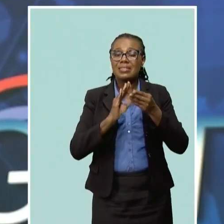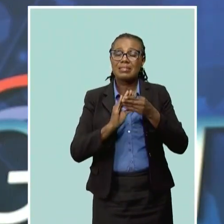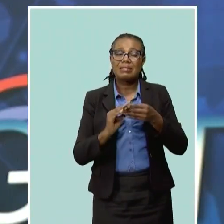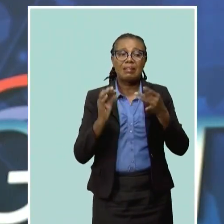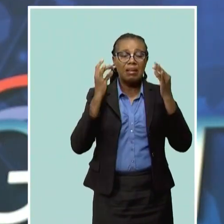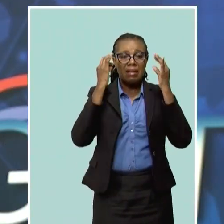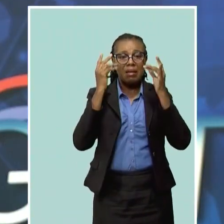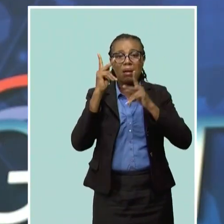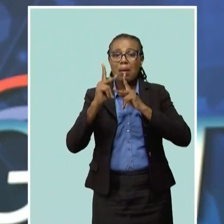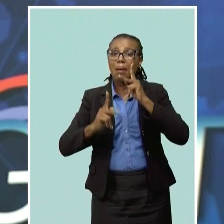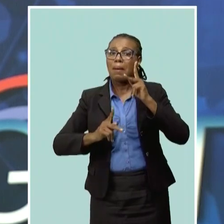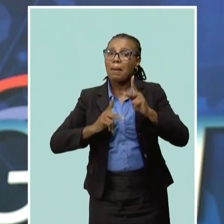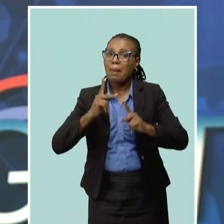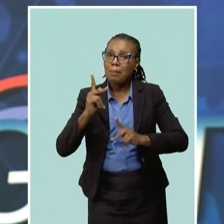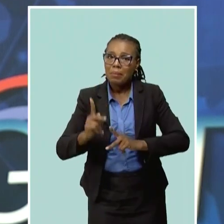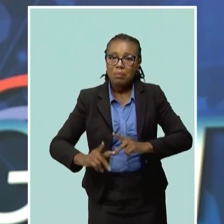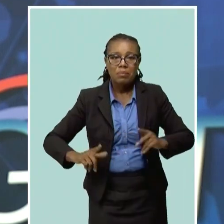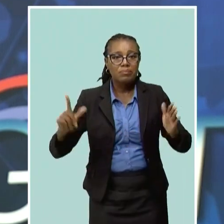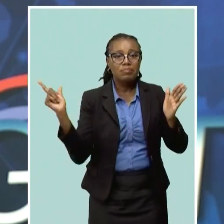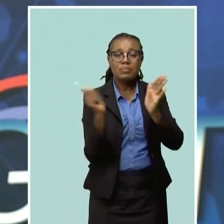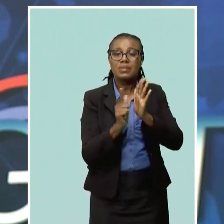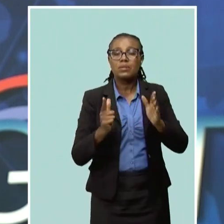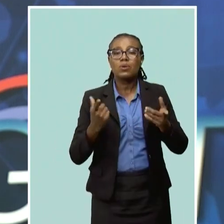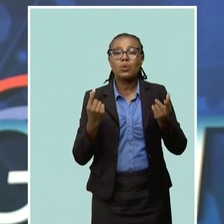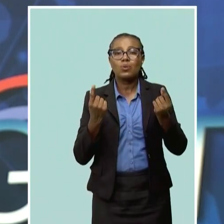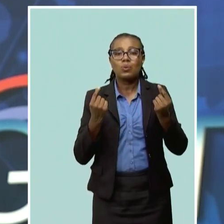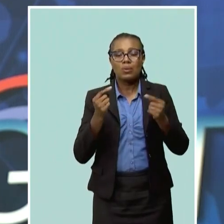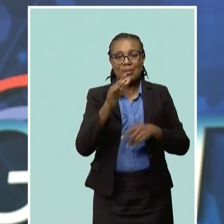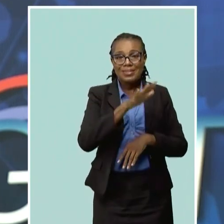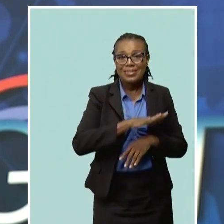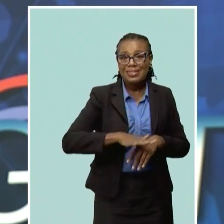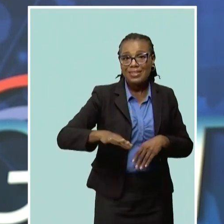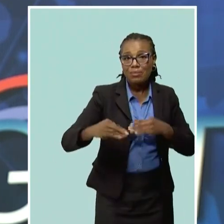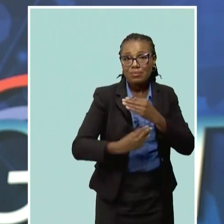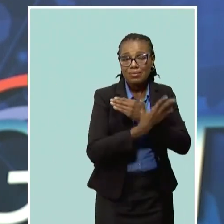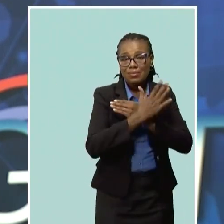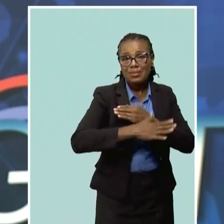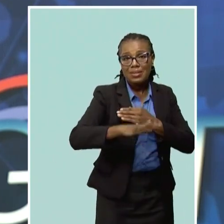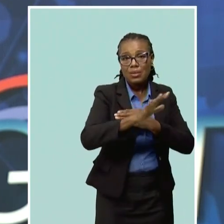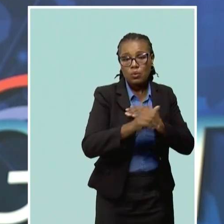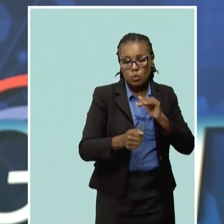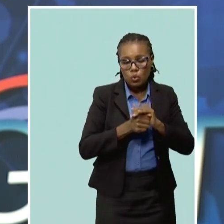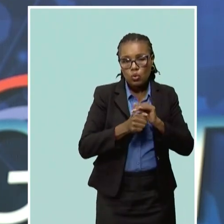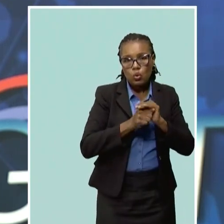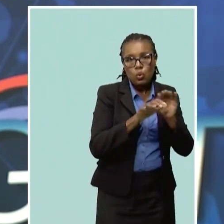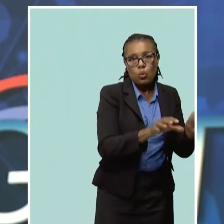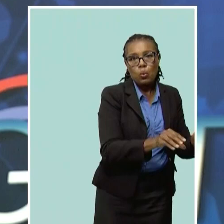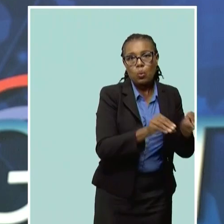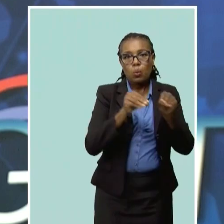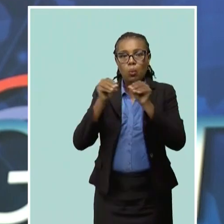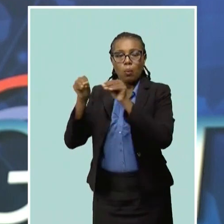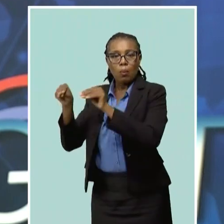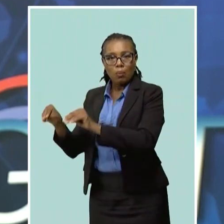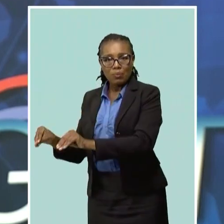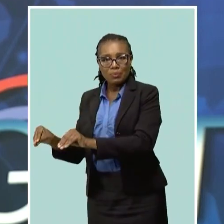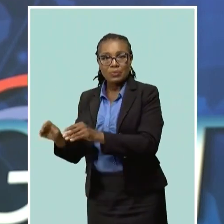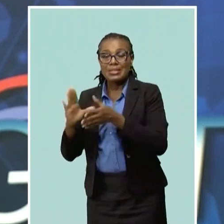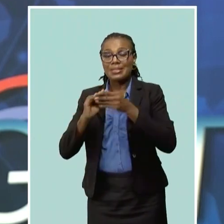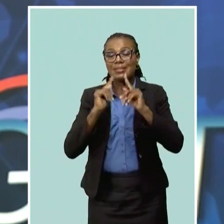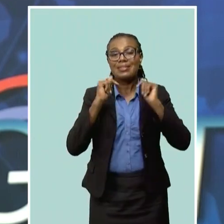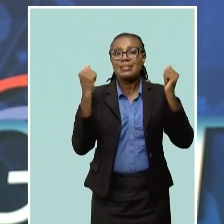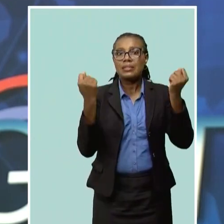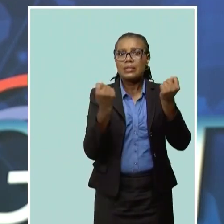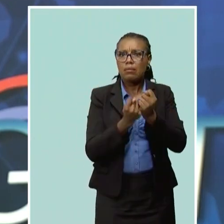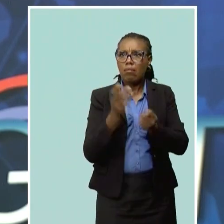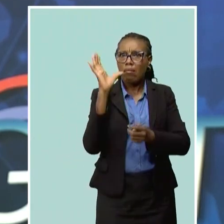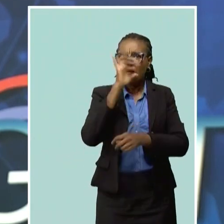potentially breaking the law by taking the turtles away from the beach. She said the team recently received what was perhaps one of the